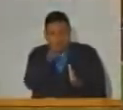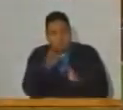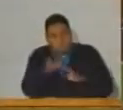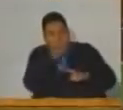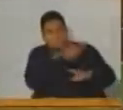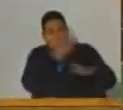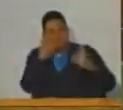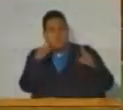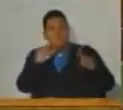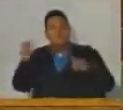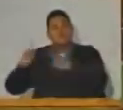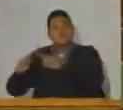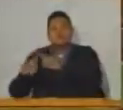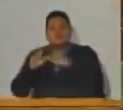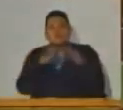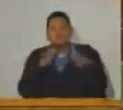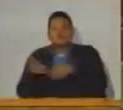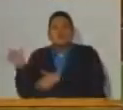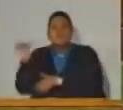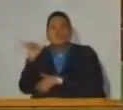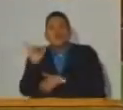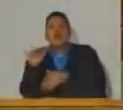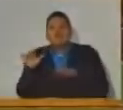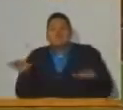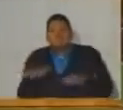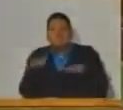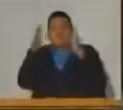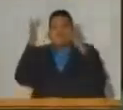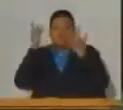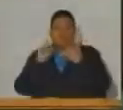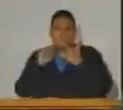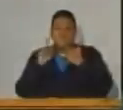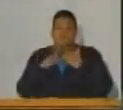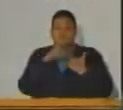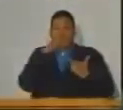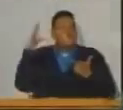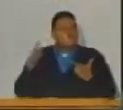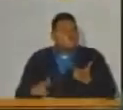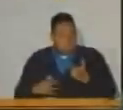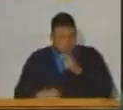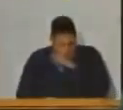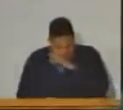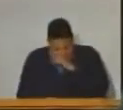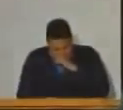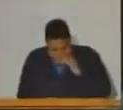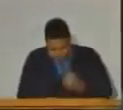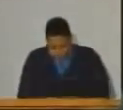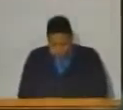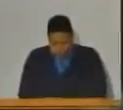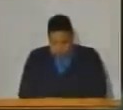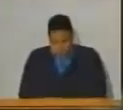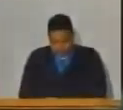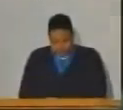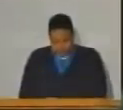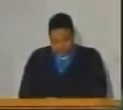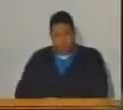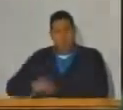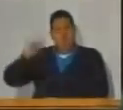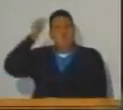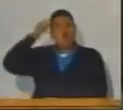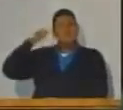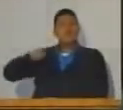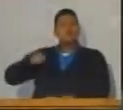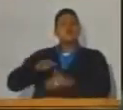to other subsectors such as manufacturing and agriculture. The government of Jamaica will increase